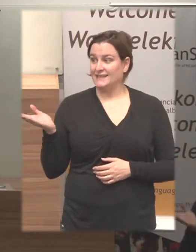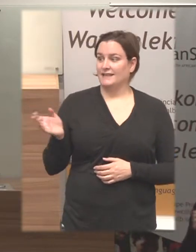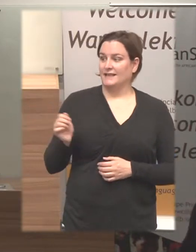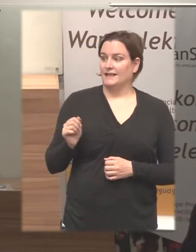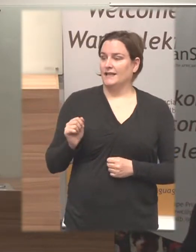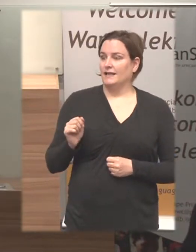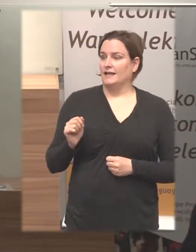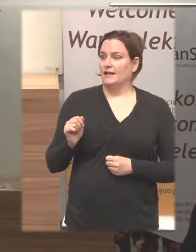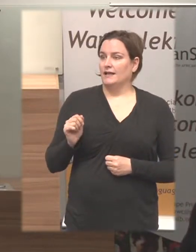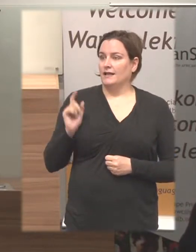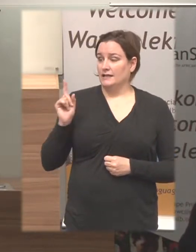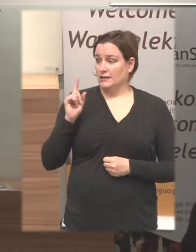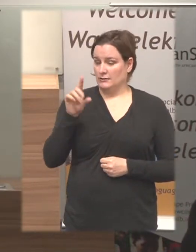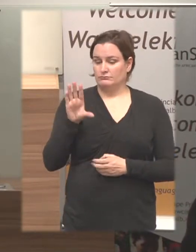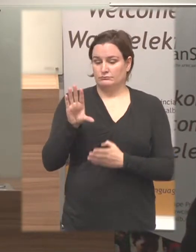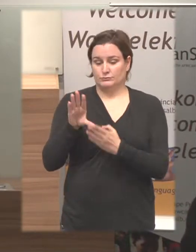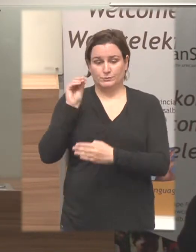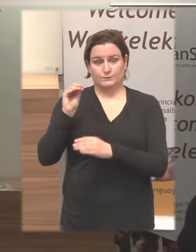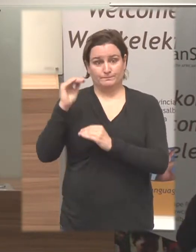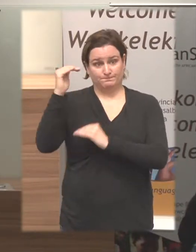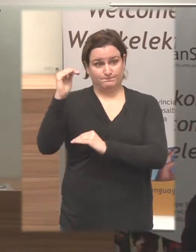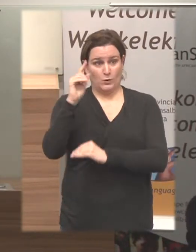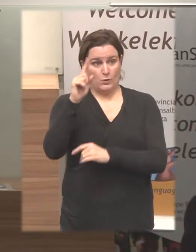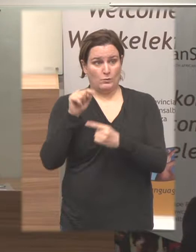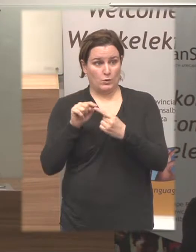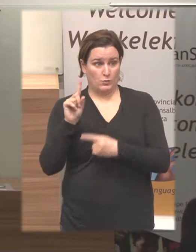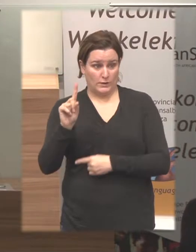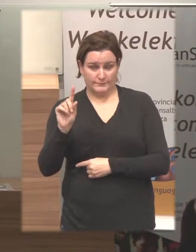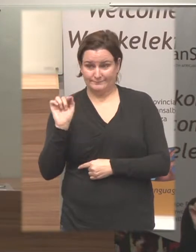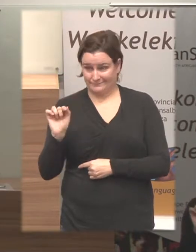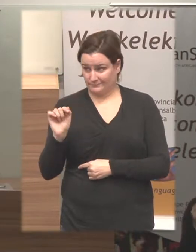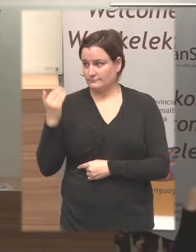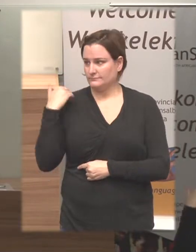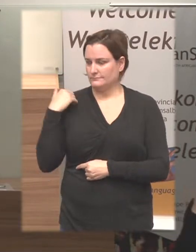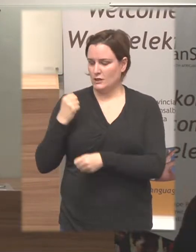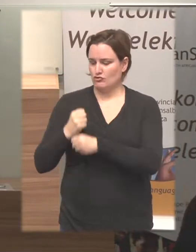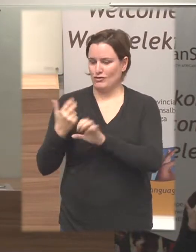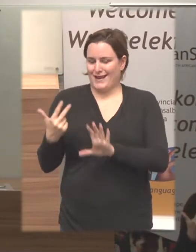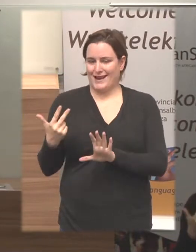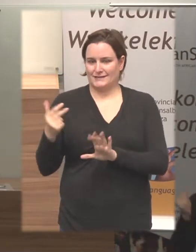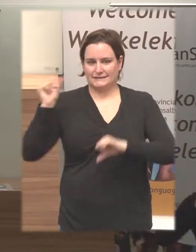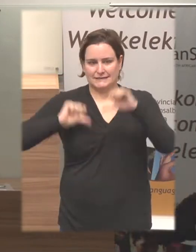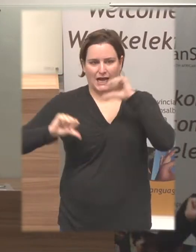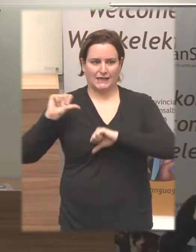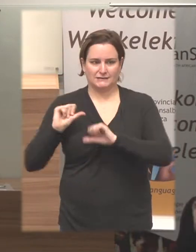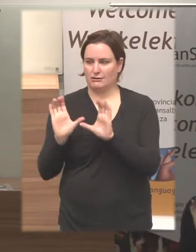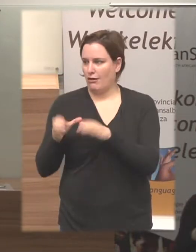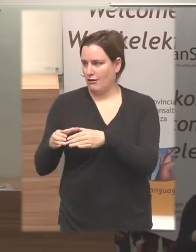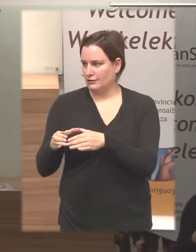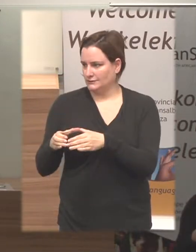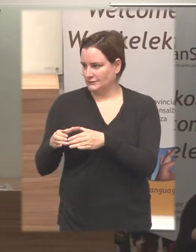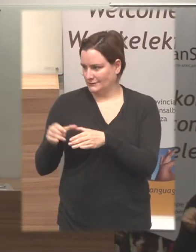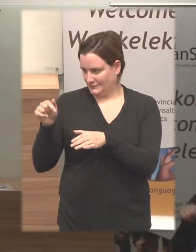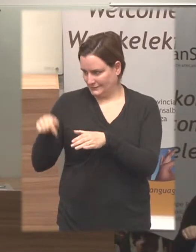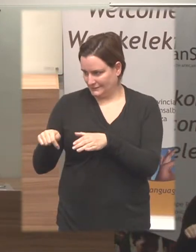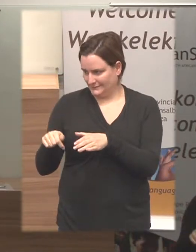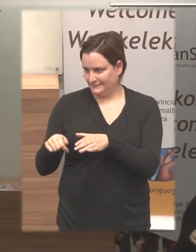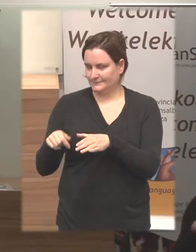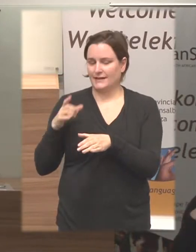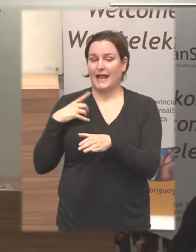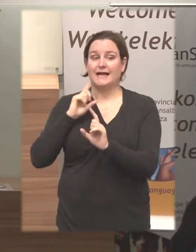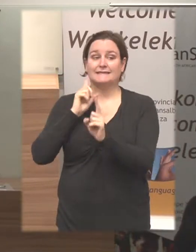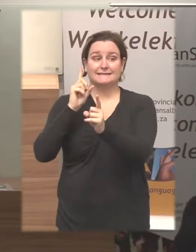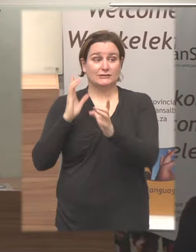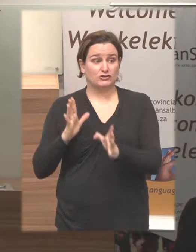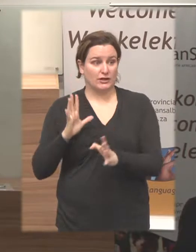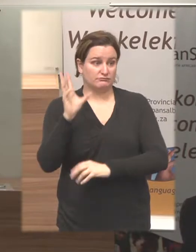extract 1.1 is drawn from Margie Probin's research in grade 8 science classrooms. And there the teacher